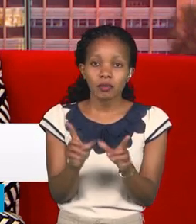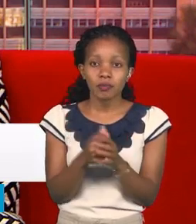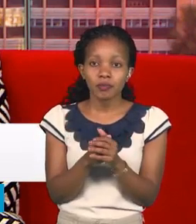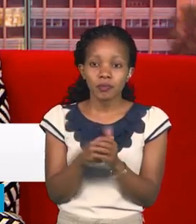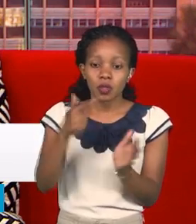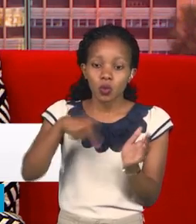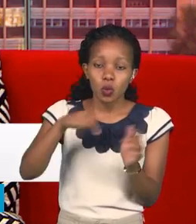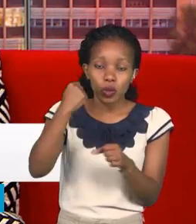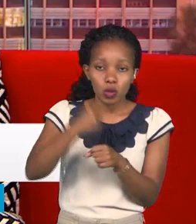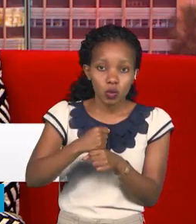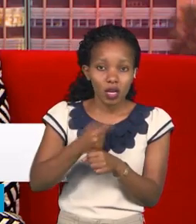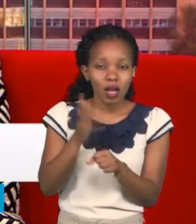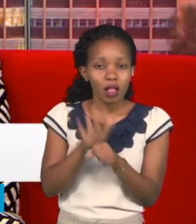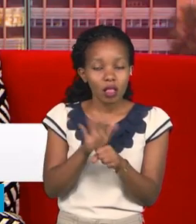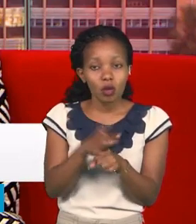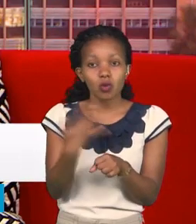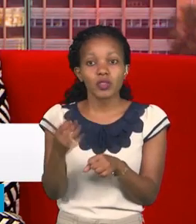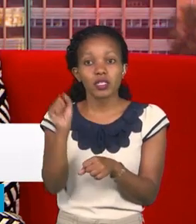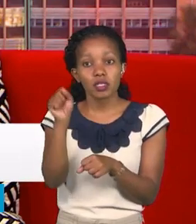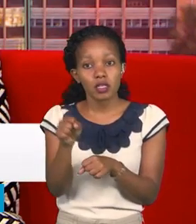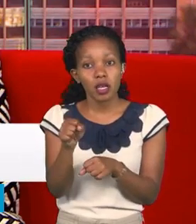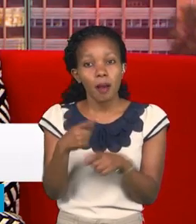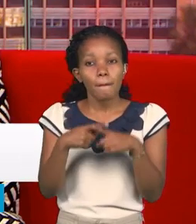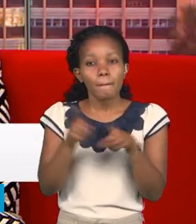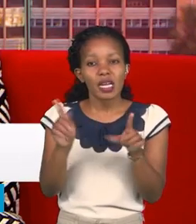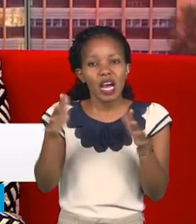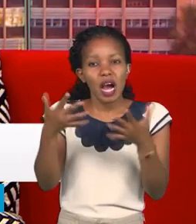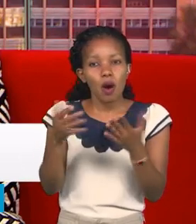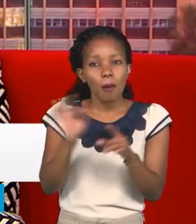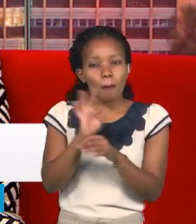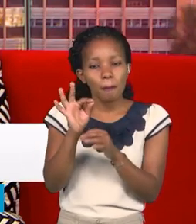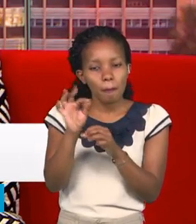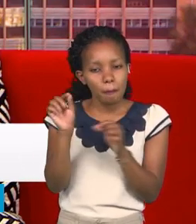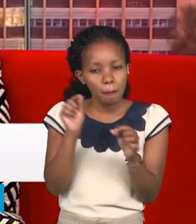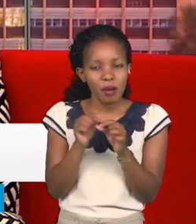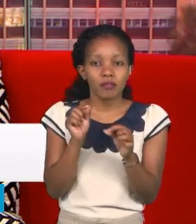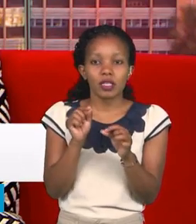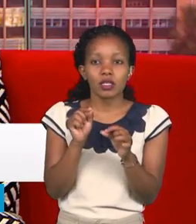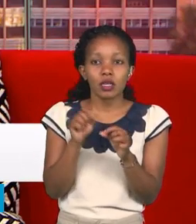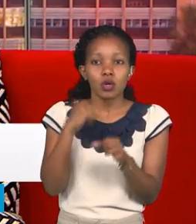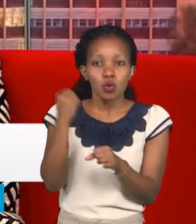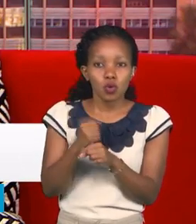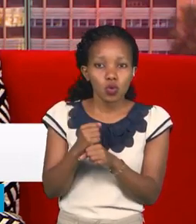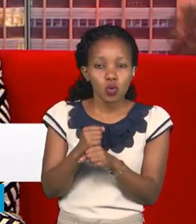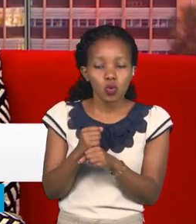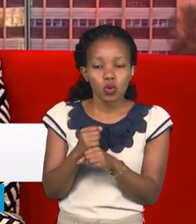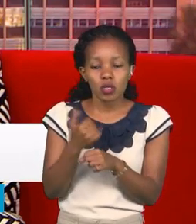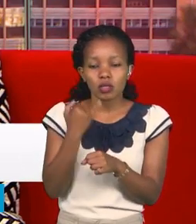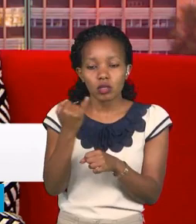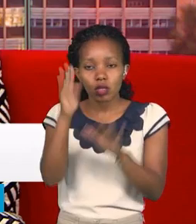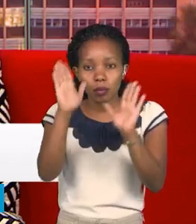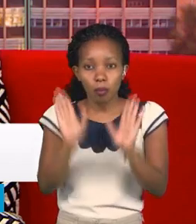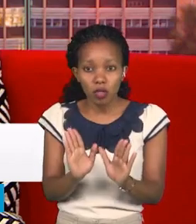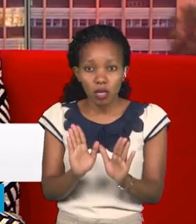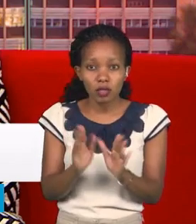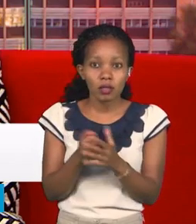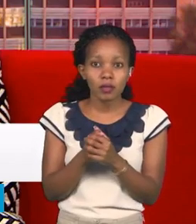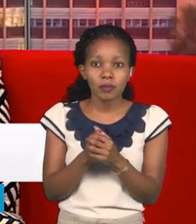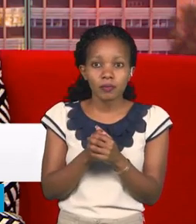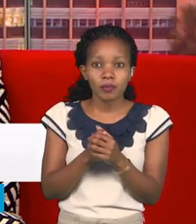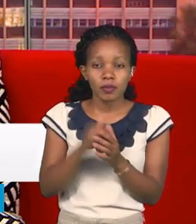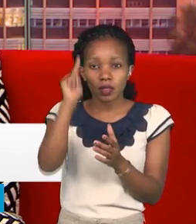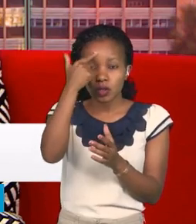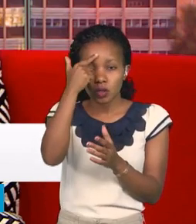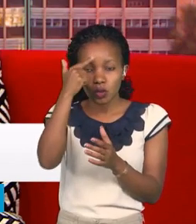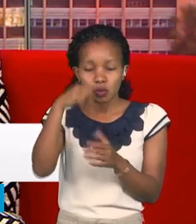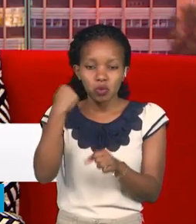are doing a lot of things. But how perfect we do is what matters. For example, let's say what India is doing today, we are doing almost to the tune